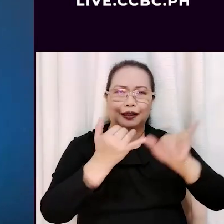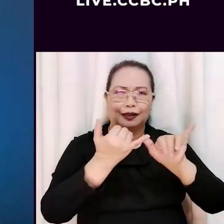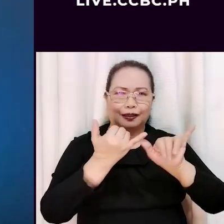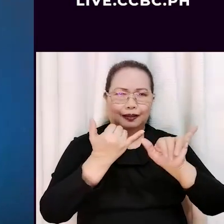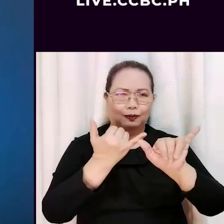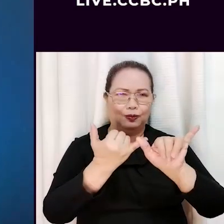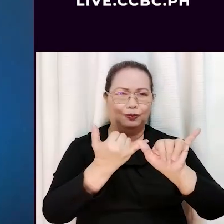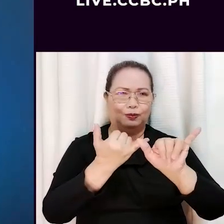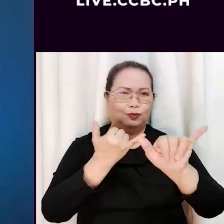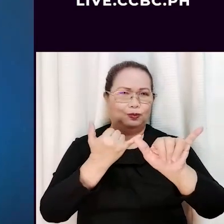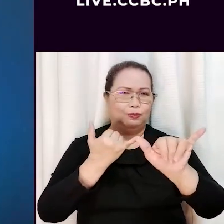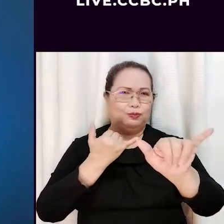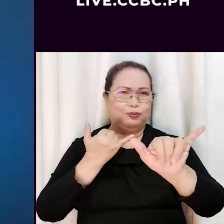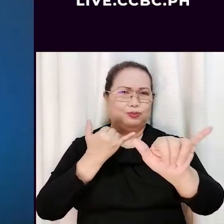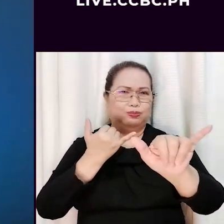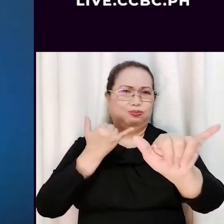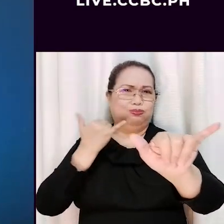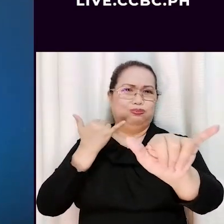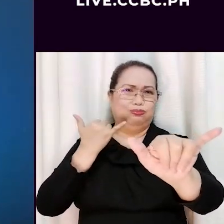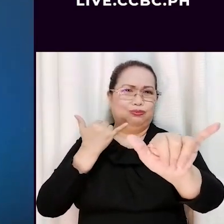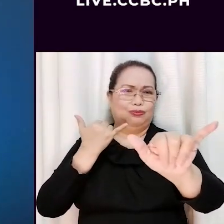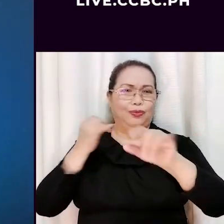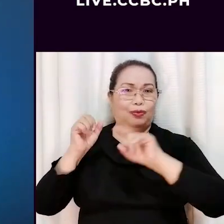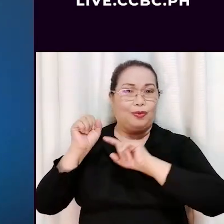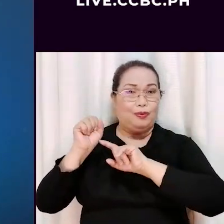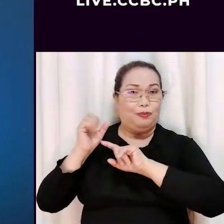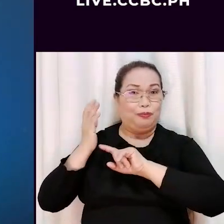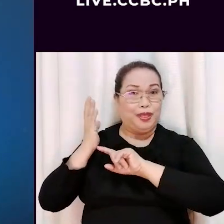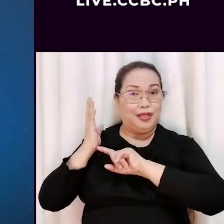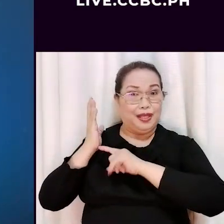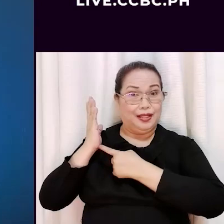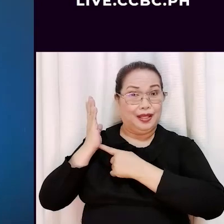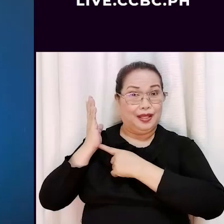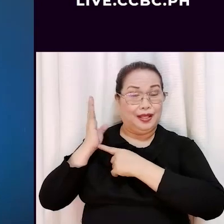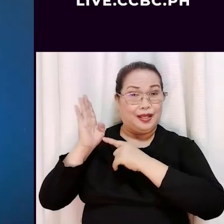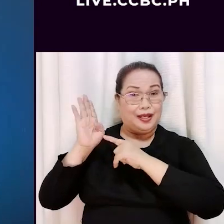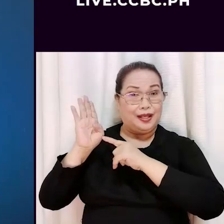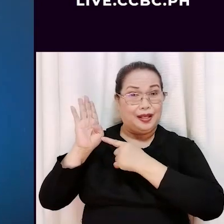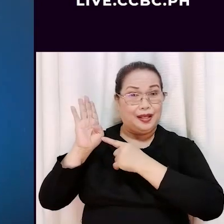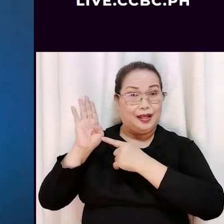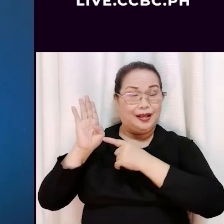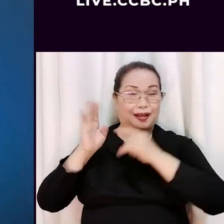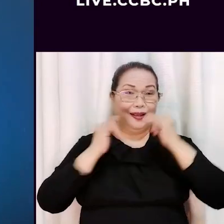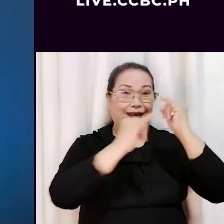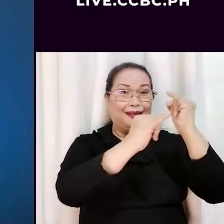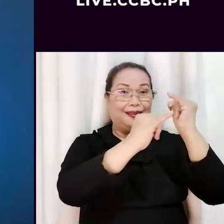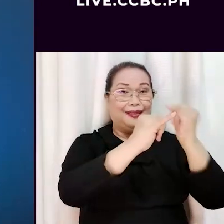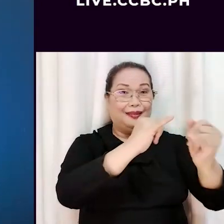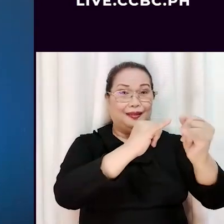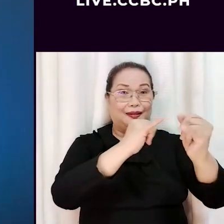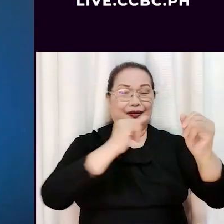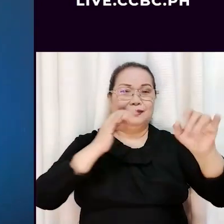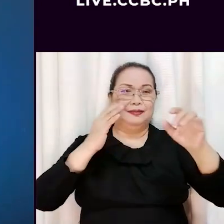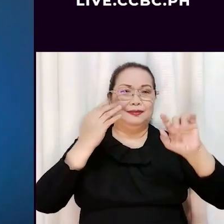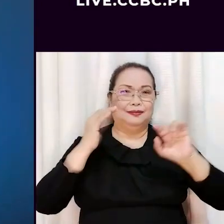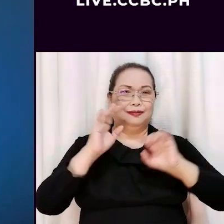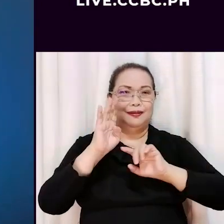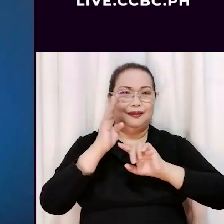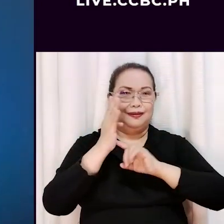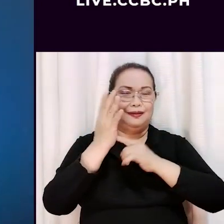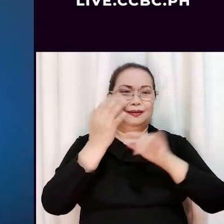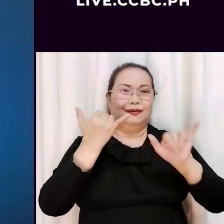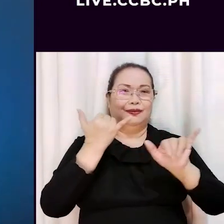beyond eternity future, the beginning and the last, the first and the last, the Alpha and the